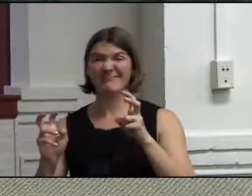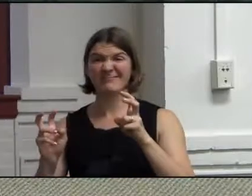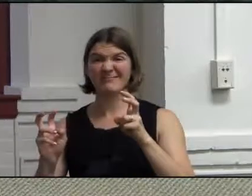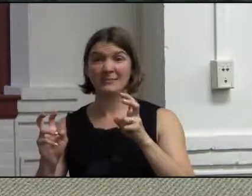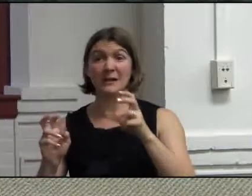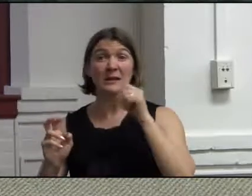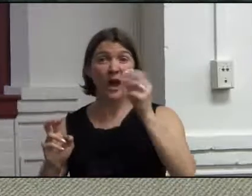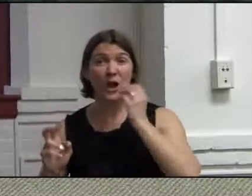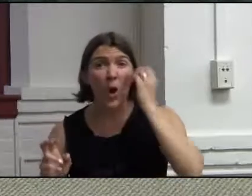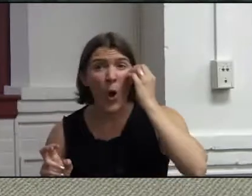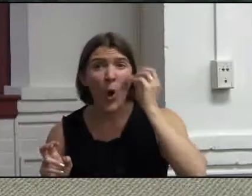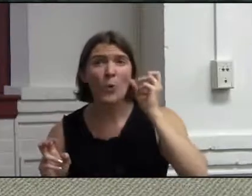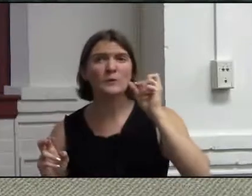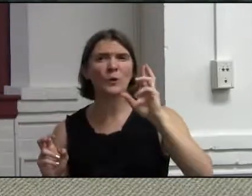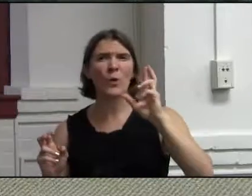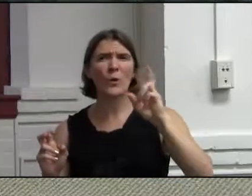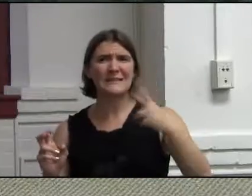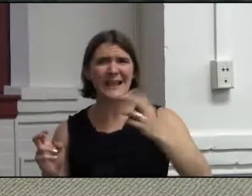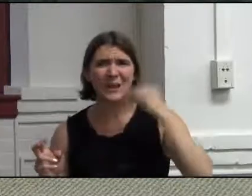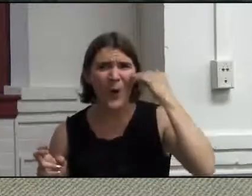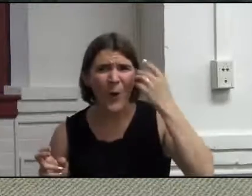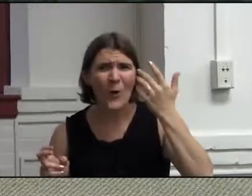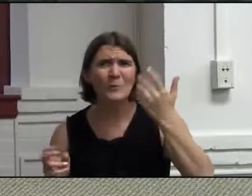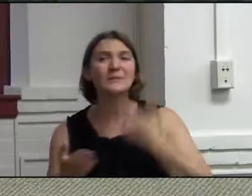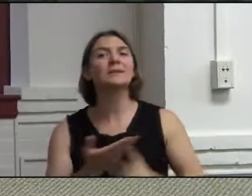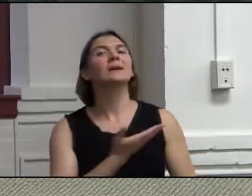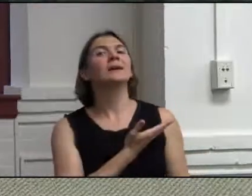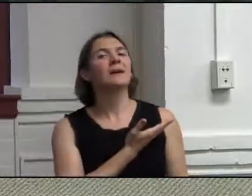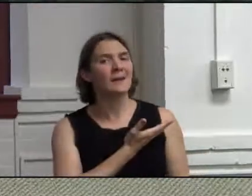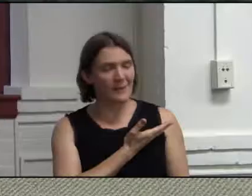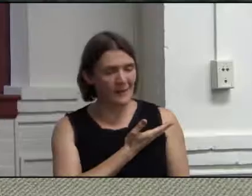non-houses, right? Yes. Yeah, Yep. and it's also,